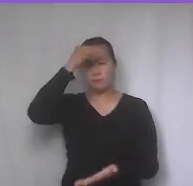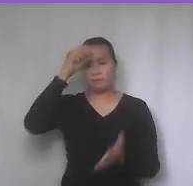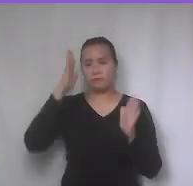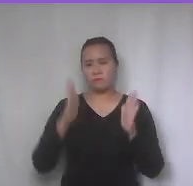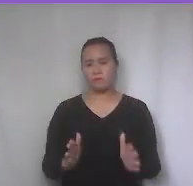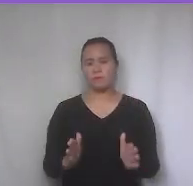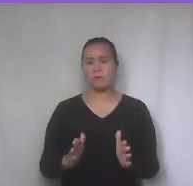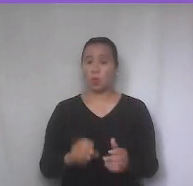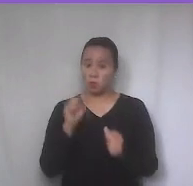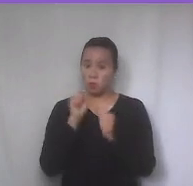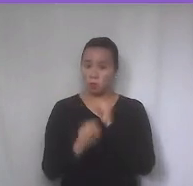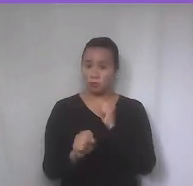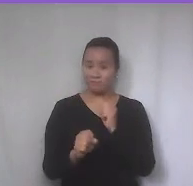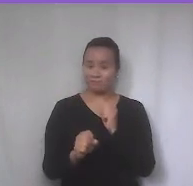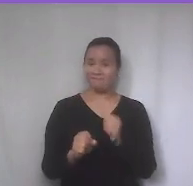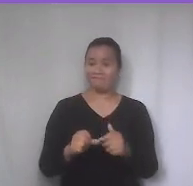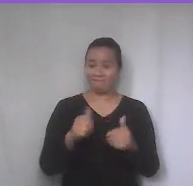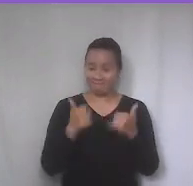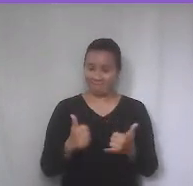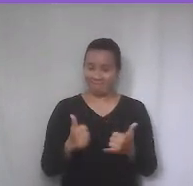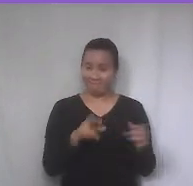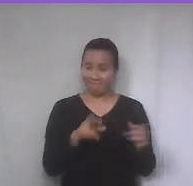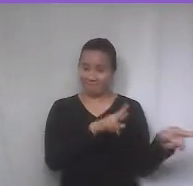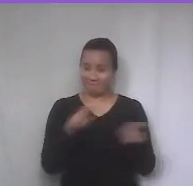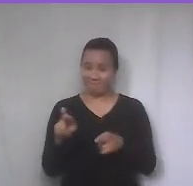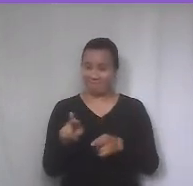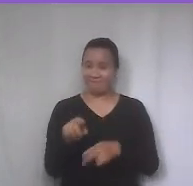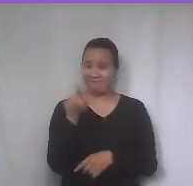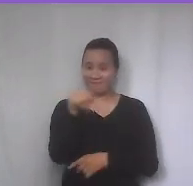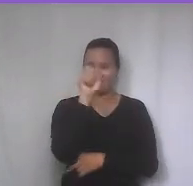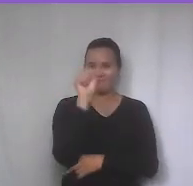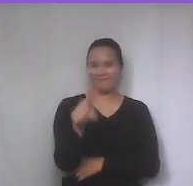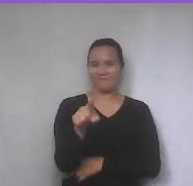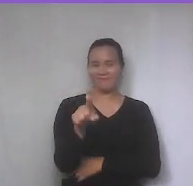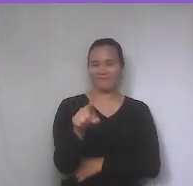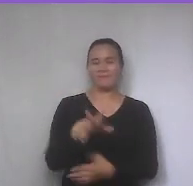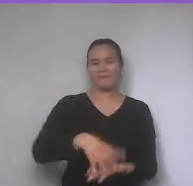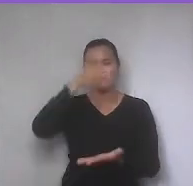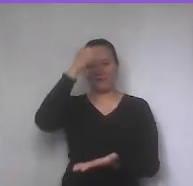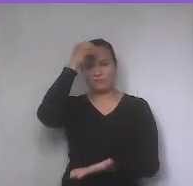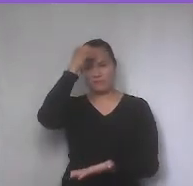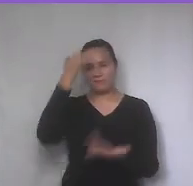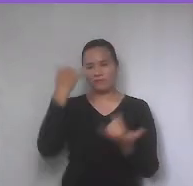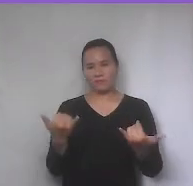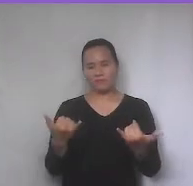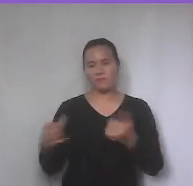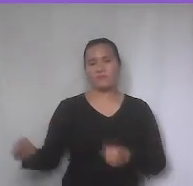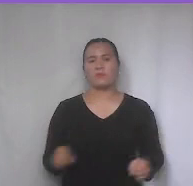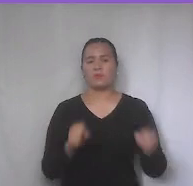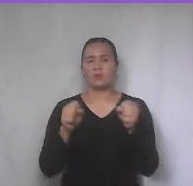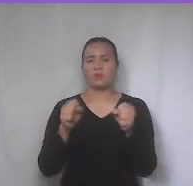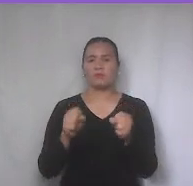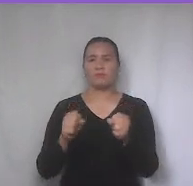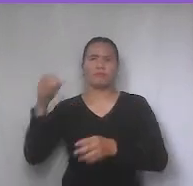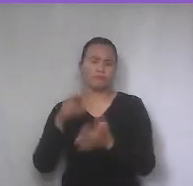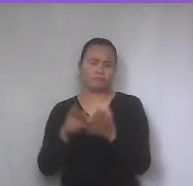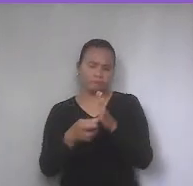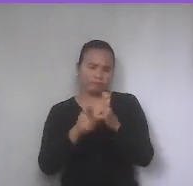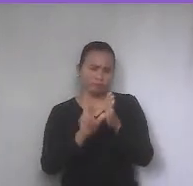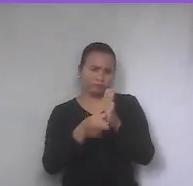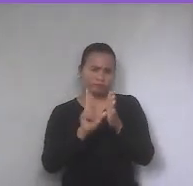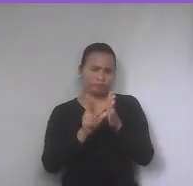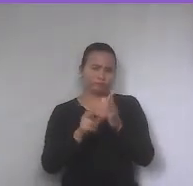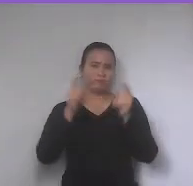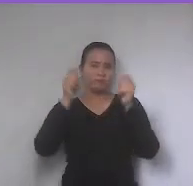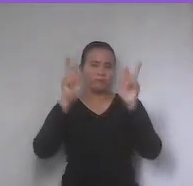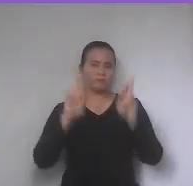So, game ka na ba? Shall we begin learning about these strategies? Let's go back to Teacher Mackie's description of